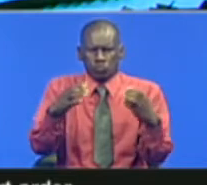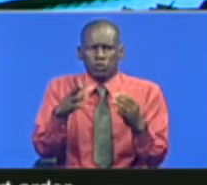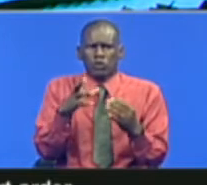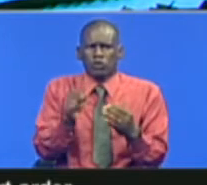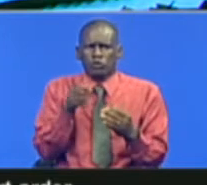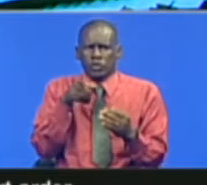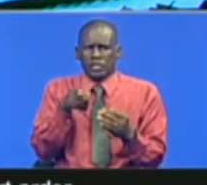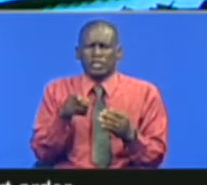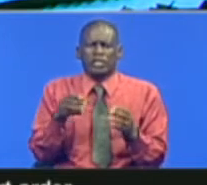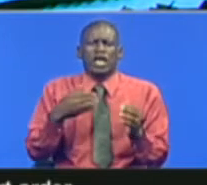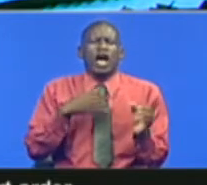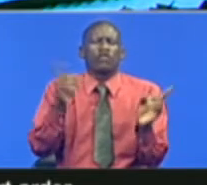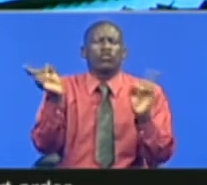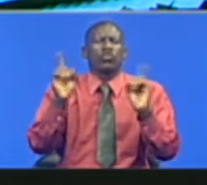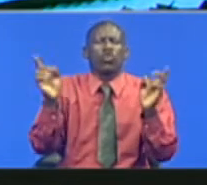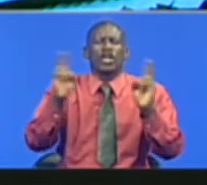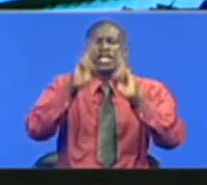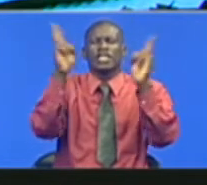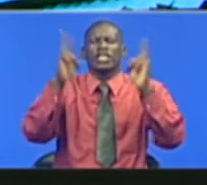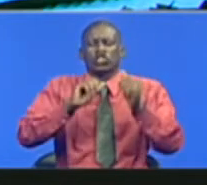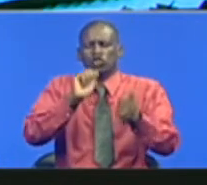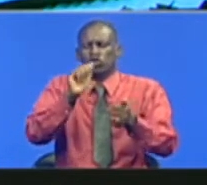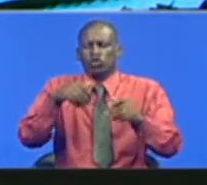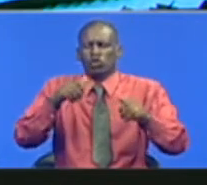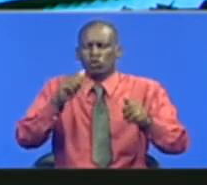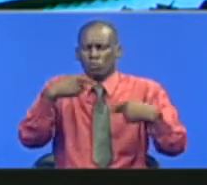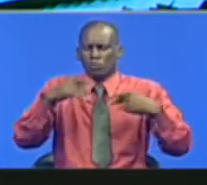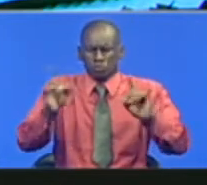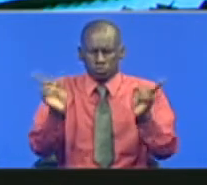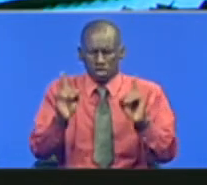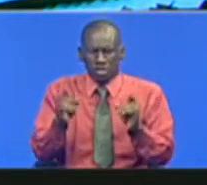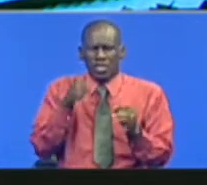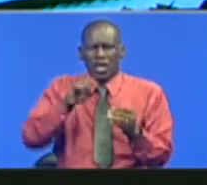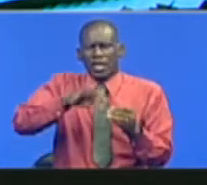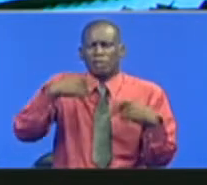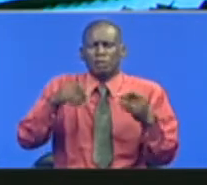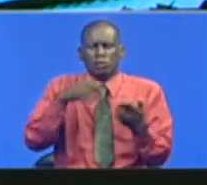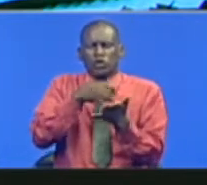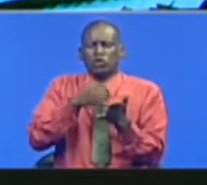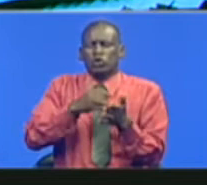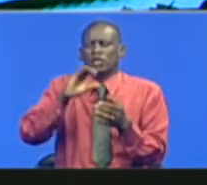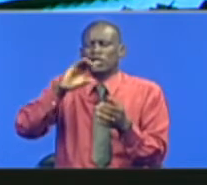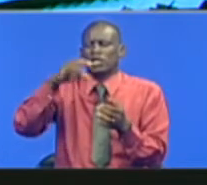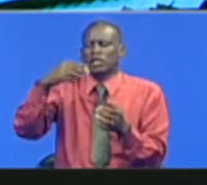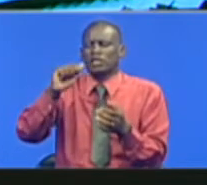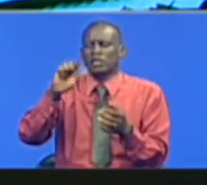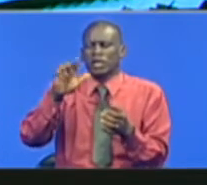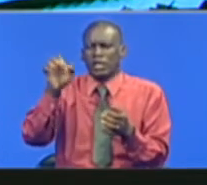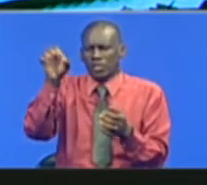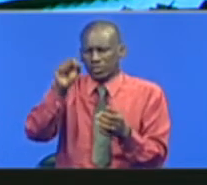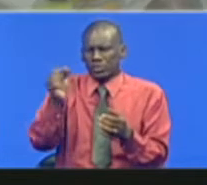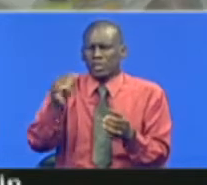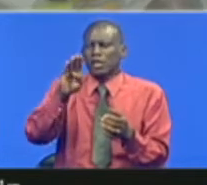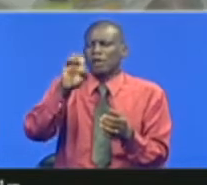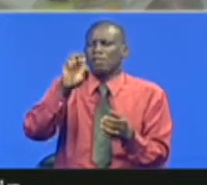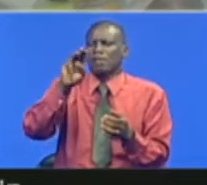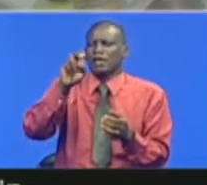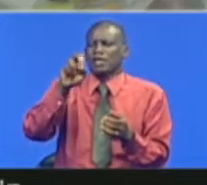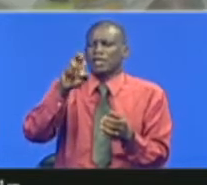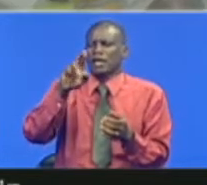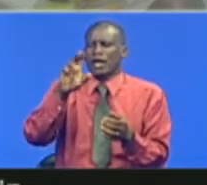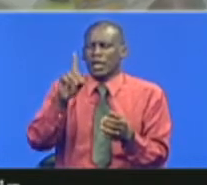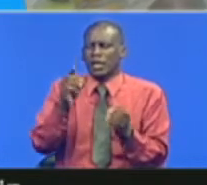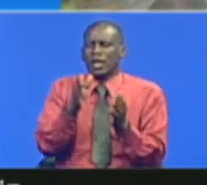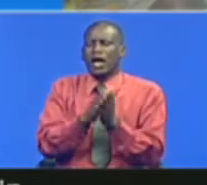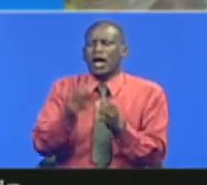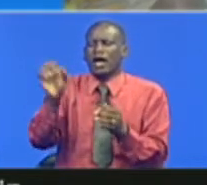no foreign-based players. Other players named include Charles Momanyi of Kakamega Homeboyz, Bernard Ochieng of Vihiga United, and